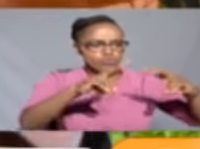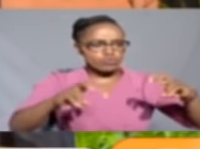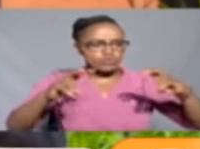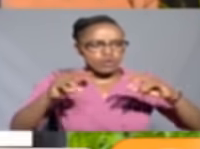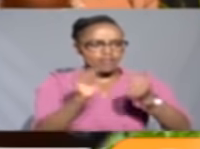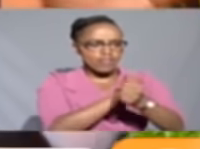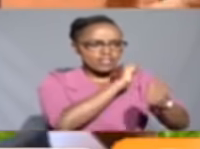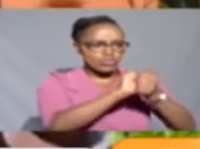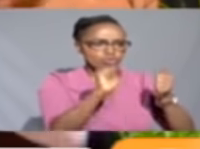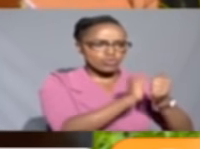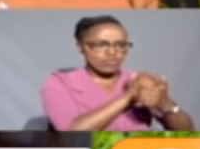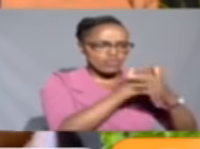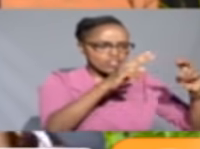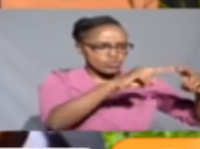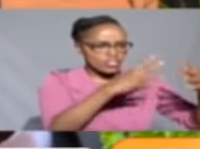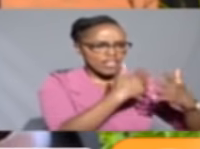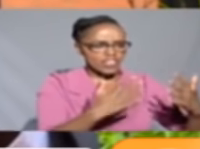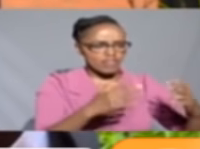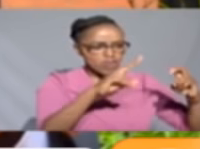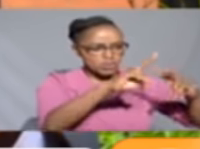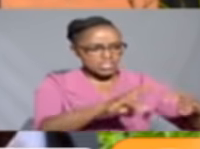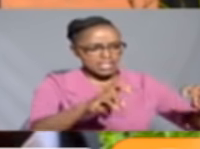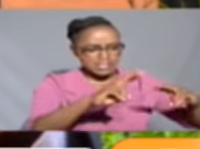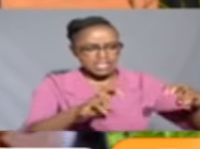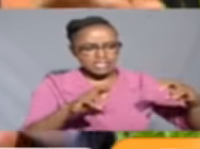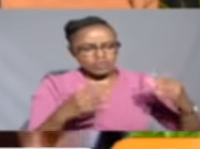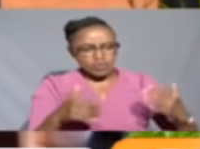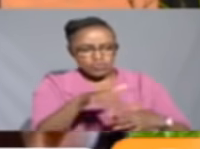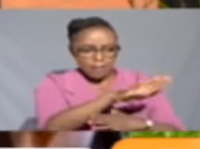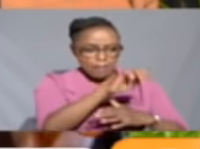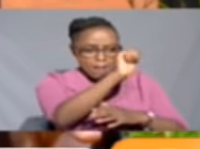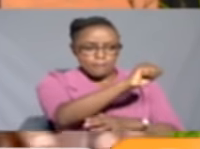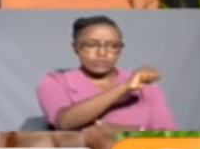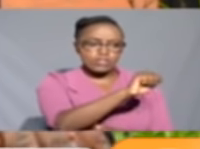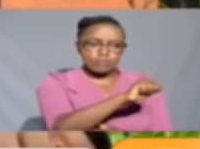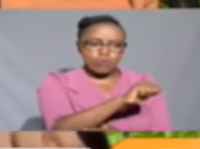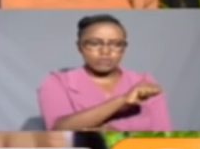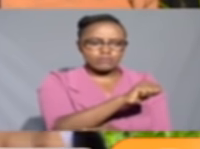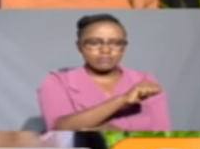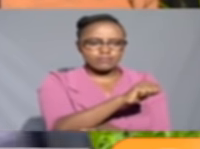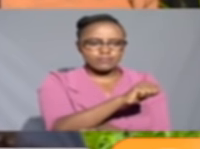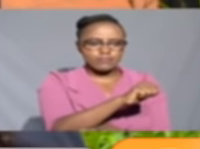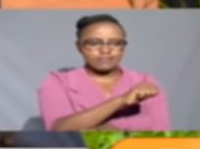destroying things, looking for things, probably looking for places they can